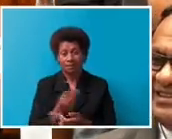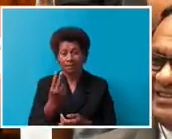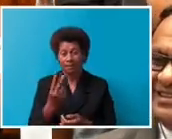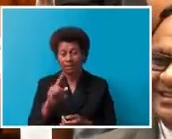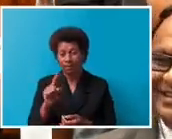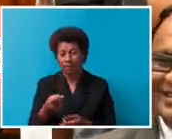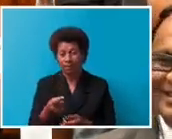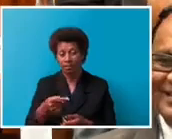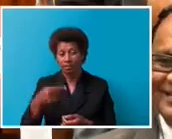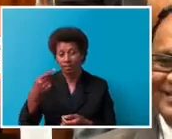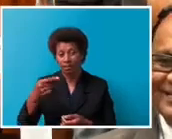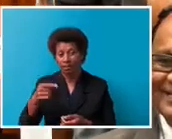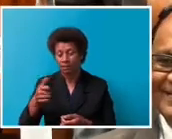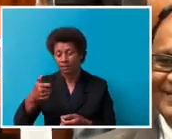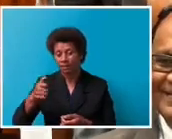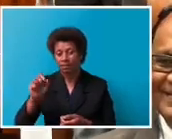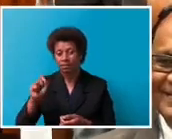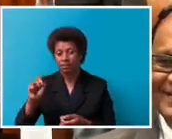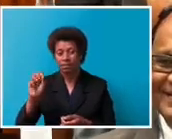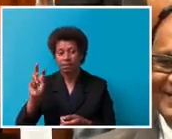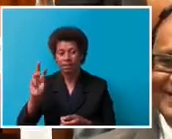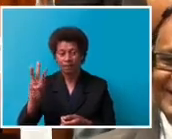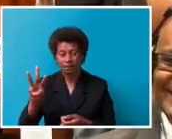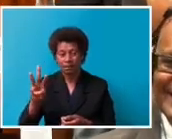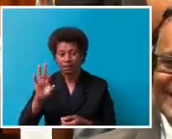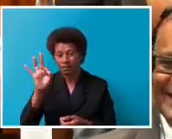2011, 6.3%.